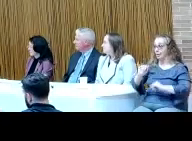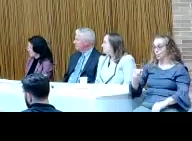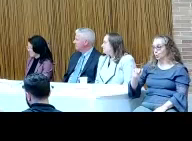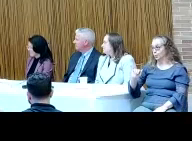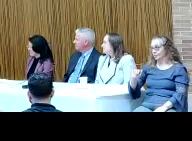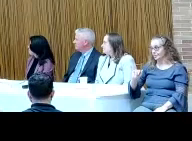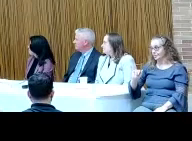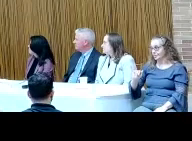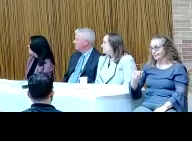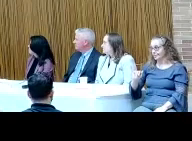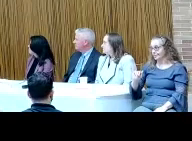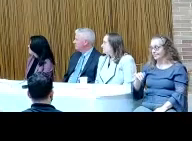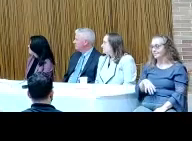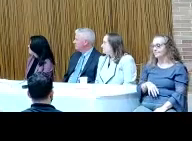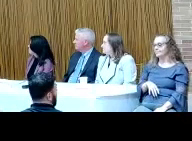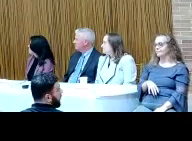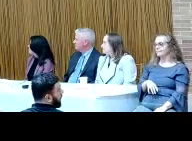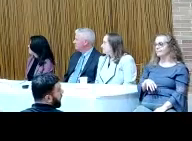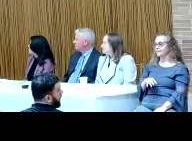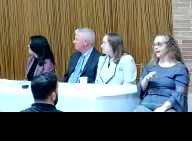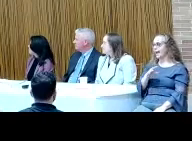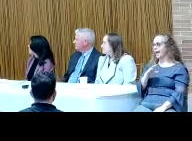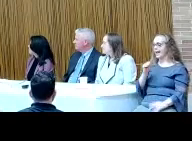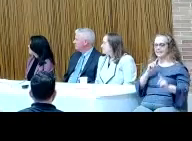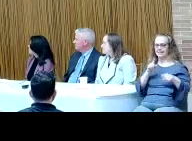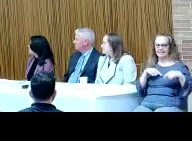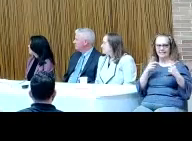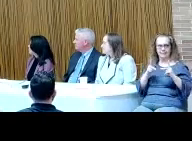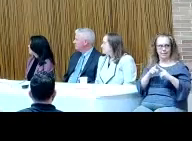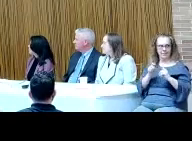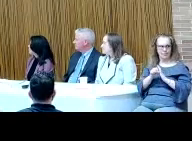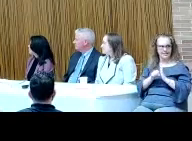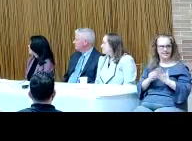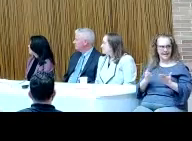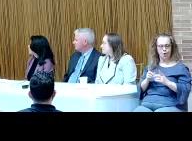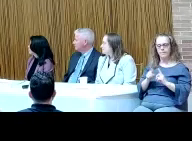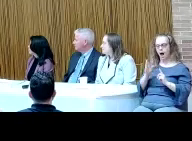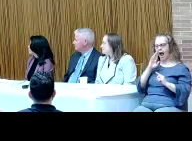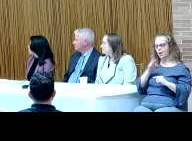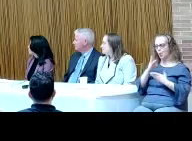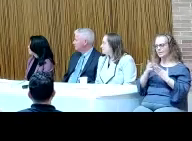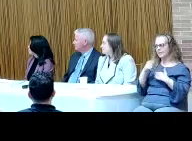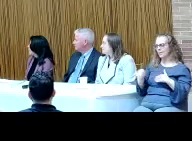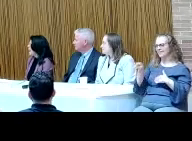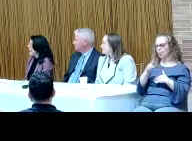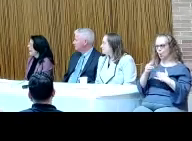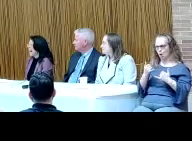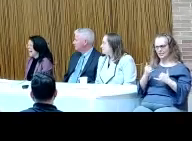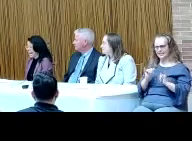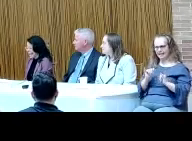things and since there are State people here I won't say it but I know some of you guys are still door